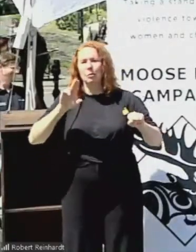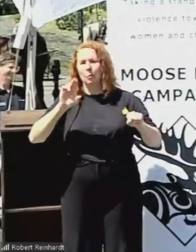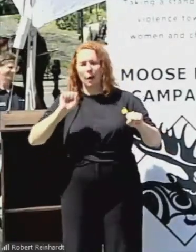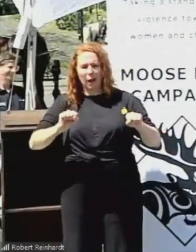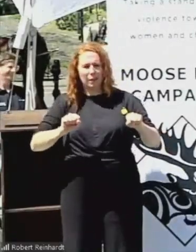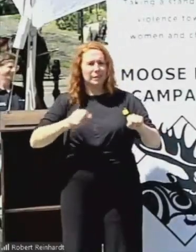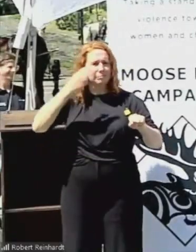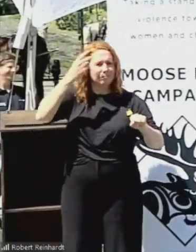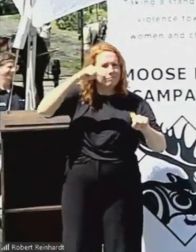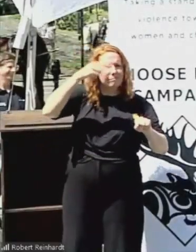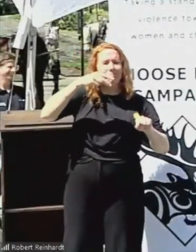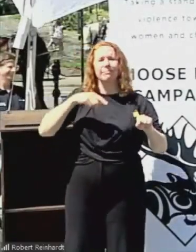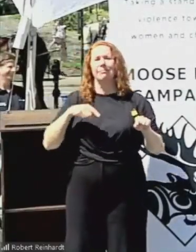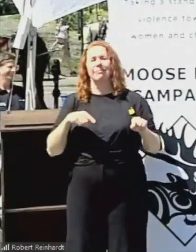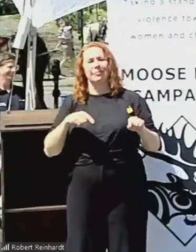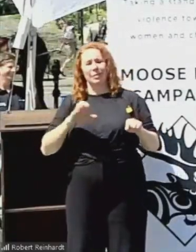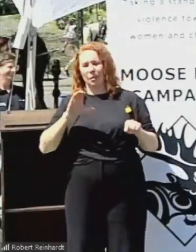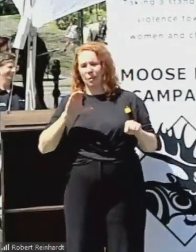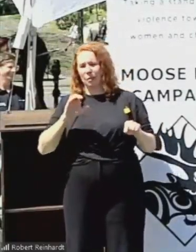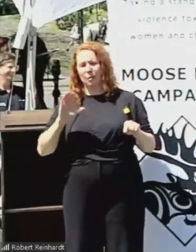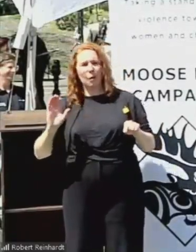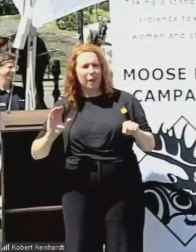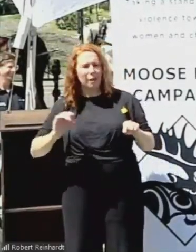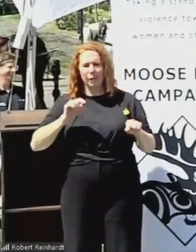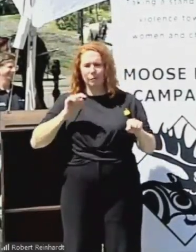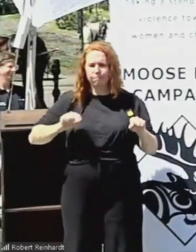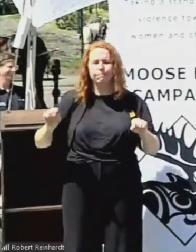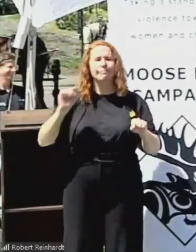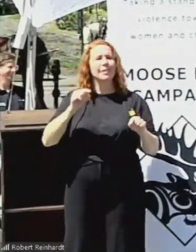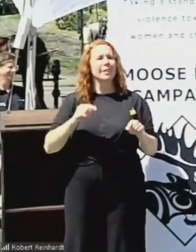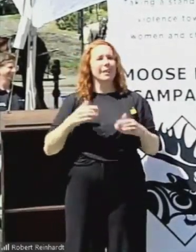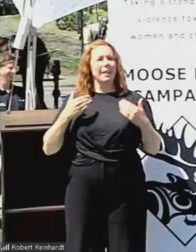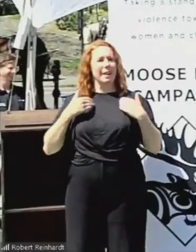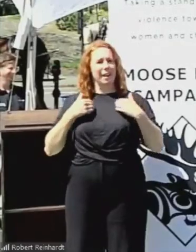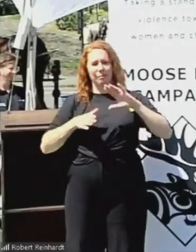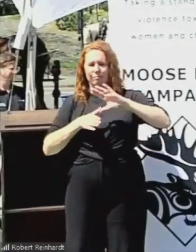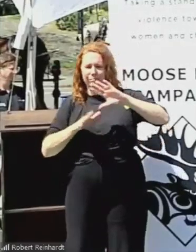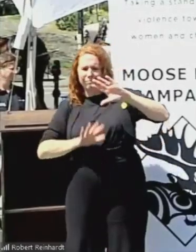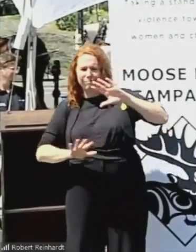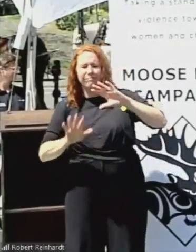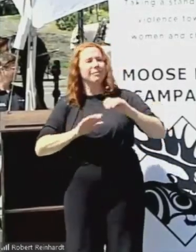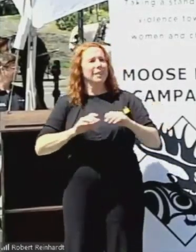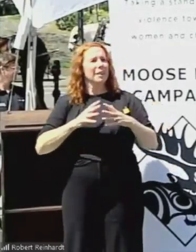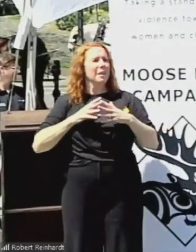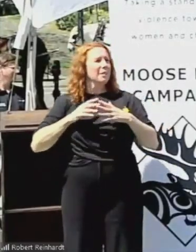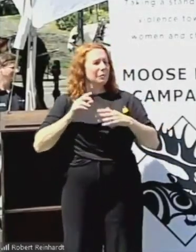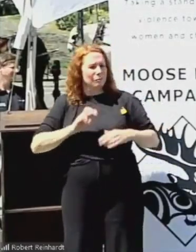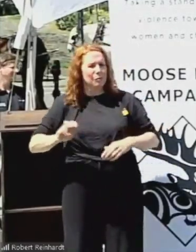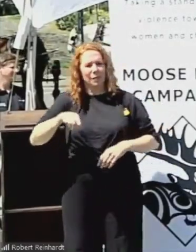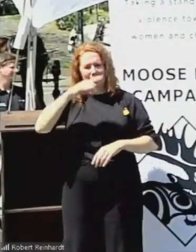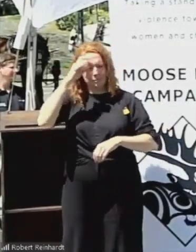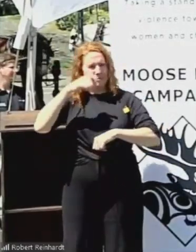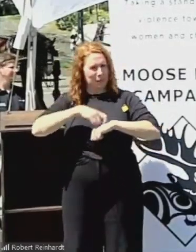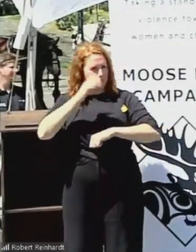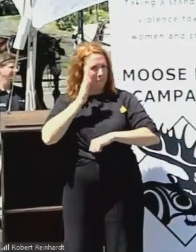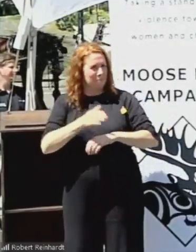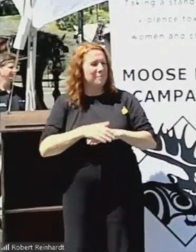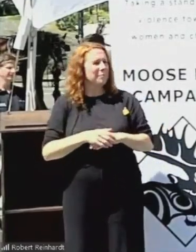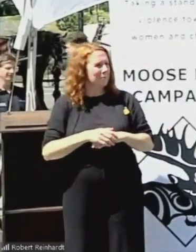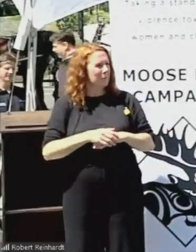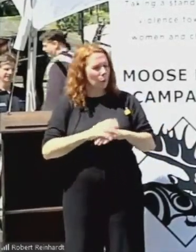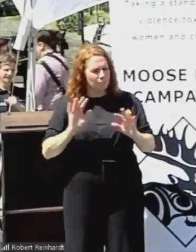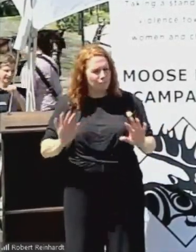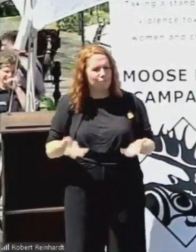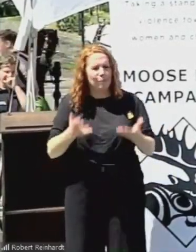States, Mexico, Bogota, Colombia. We're actually doing a Latin American tour this summer. So yes, we'll continue